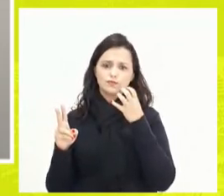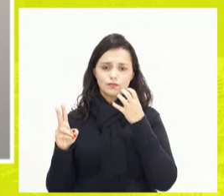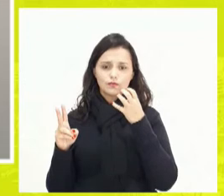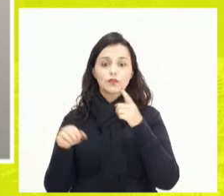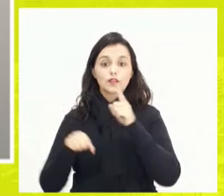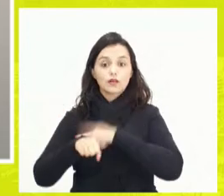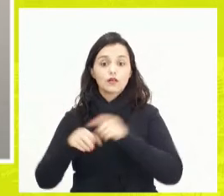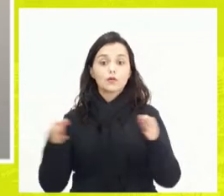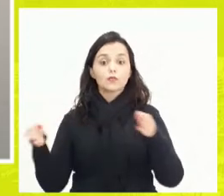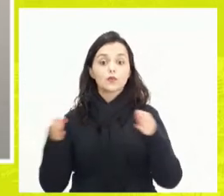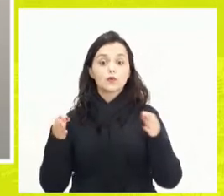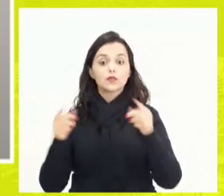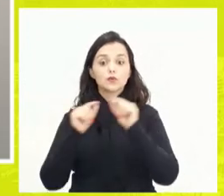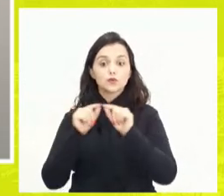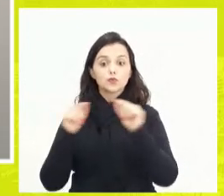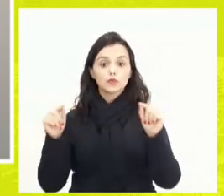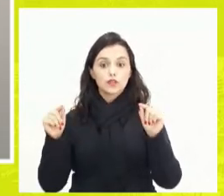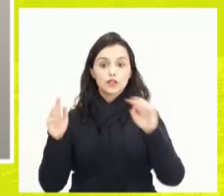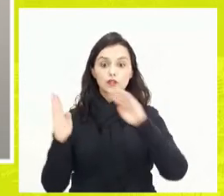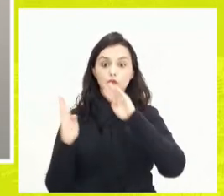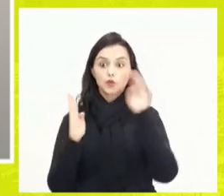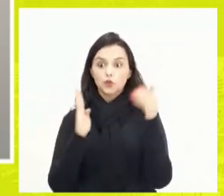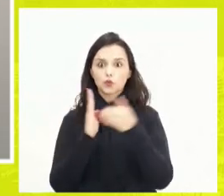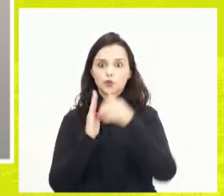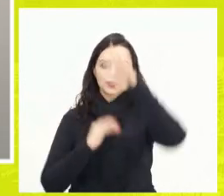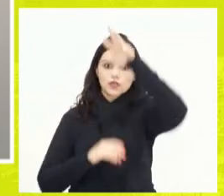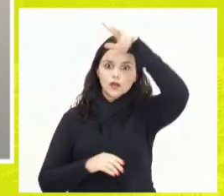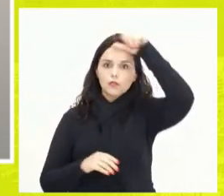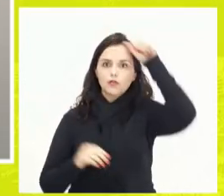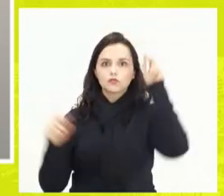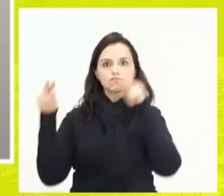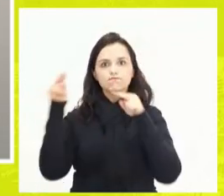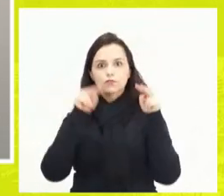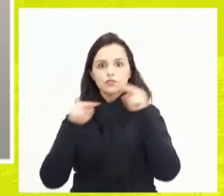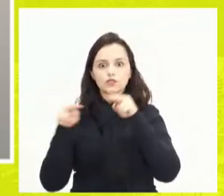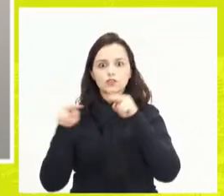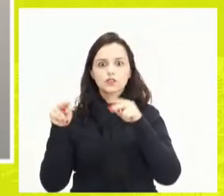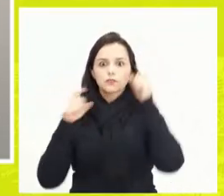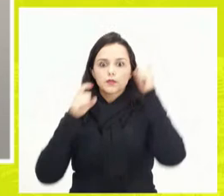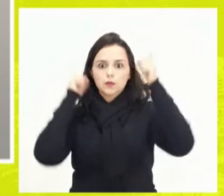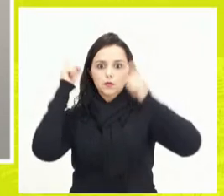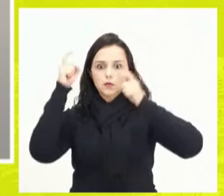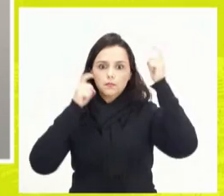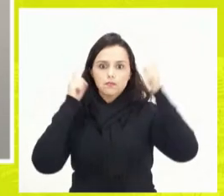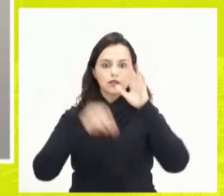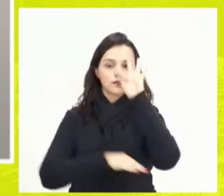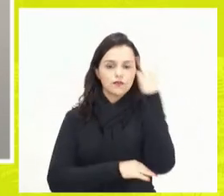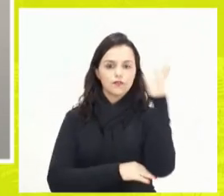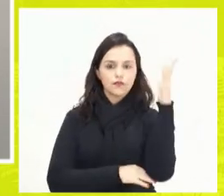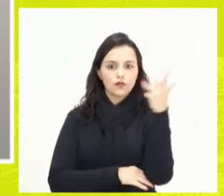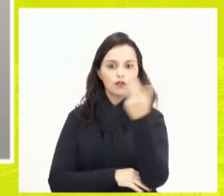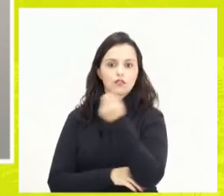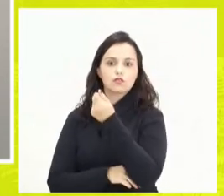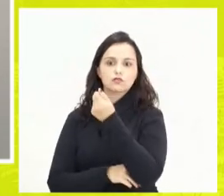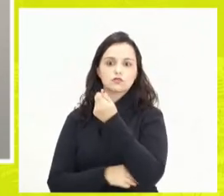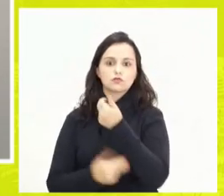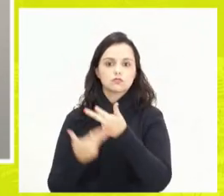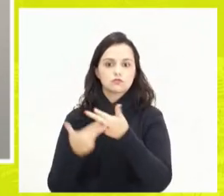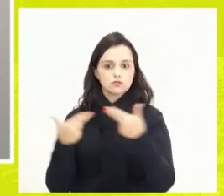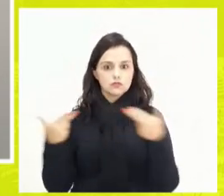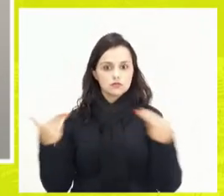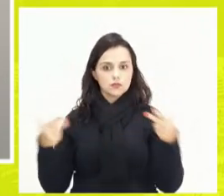our country when people are looking at the amazon the environmental climate forest protection the issue is really